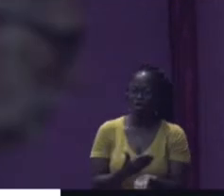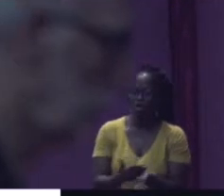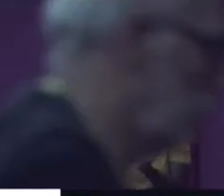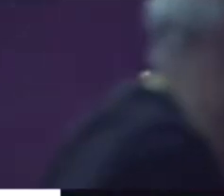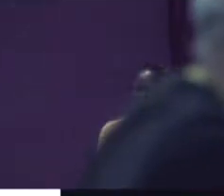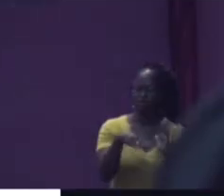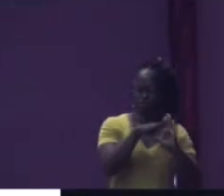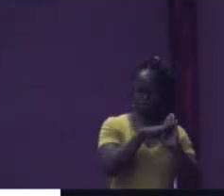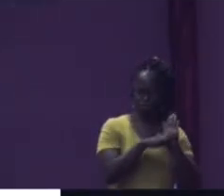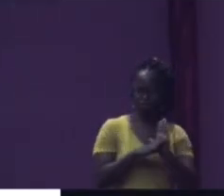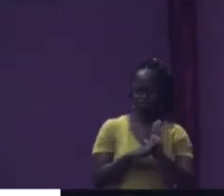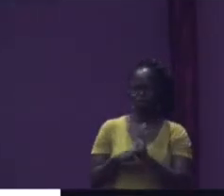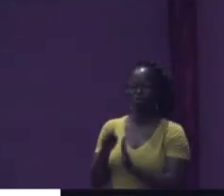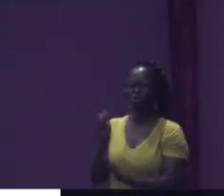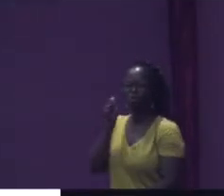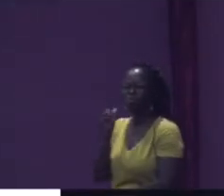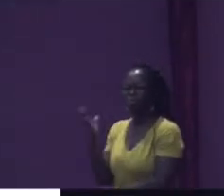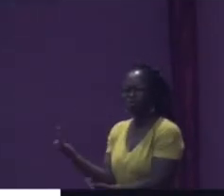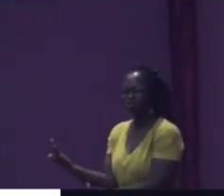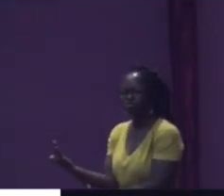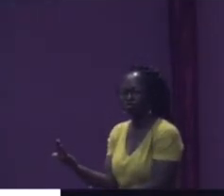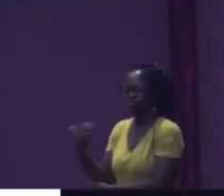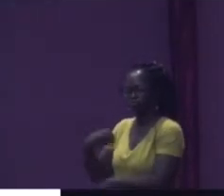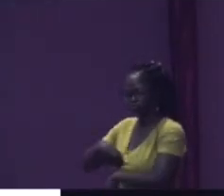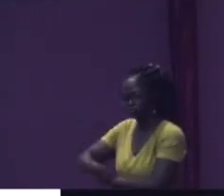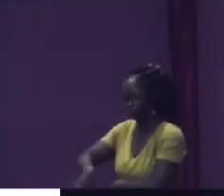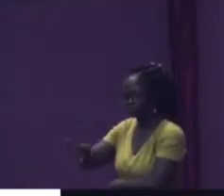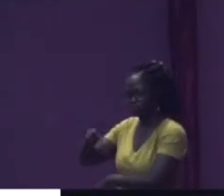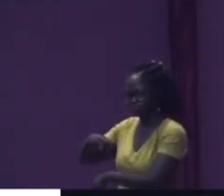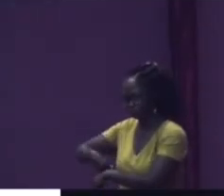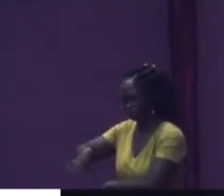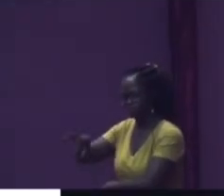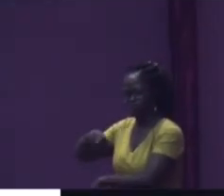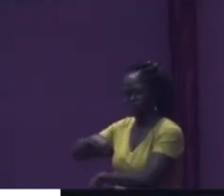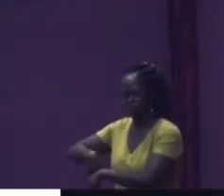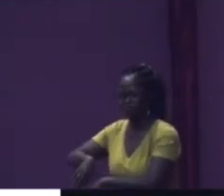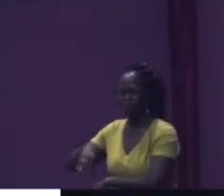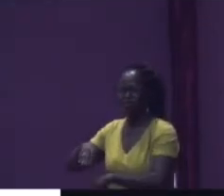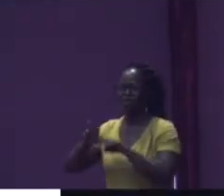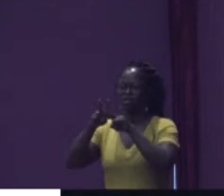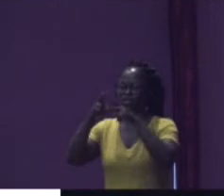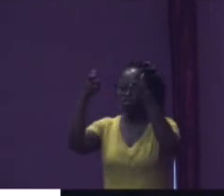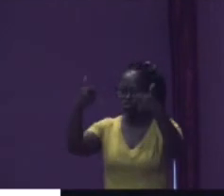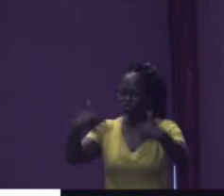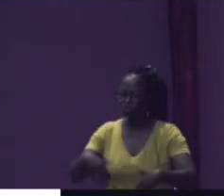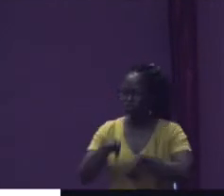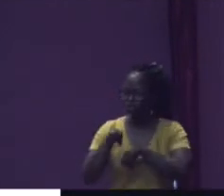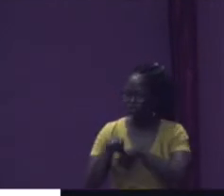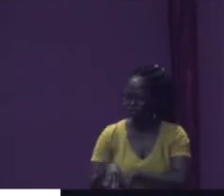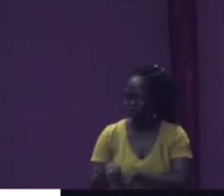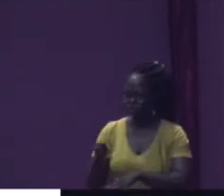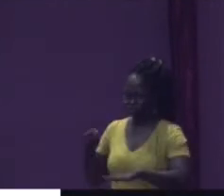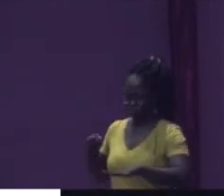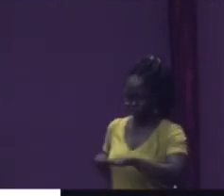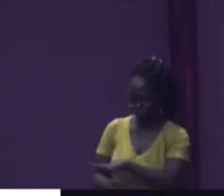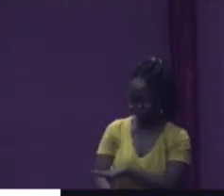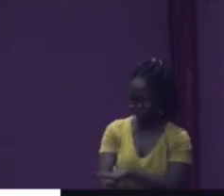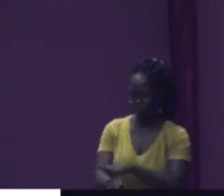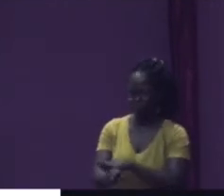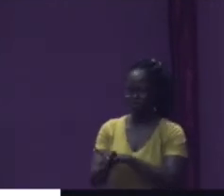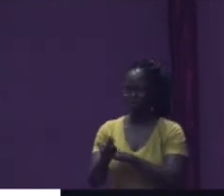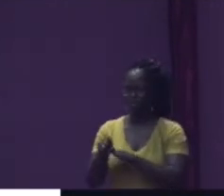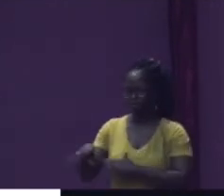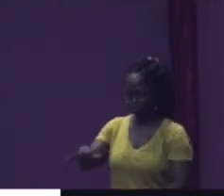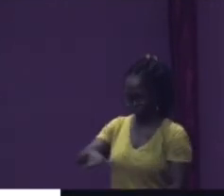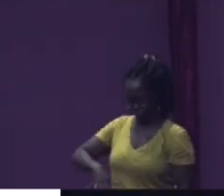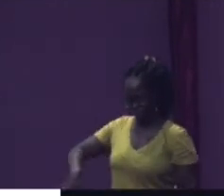background in obstetrics, and they're going to be the assistants now